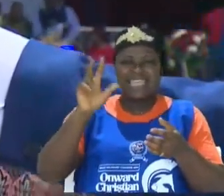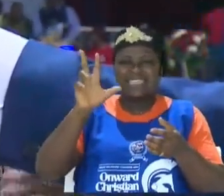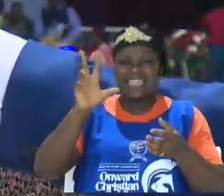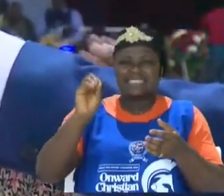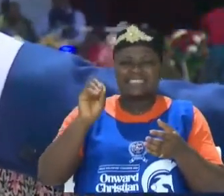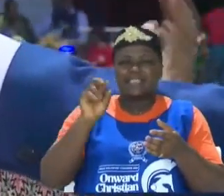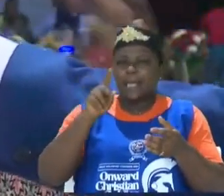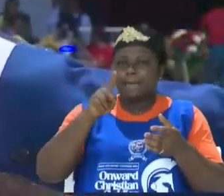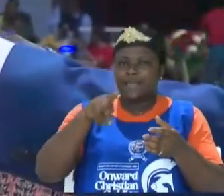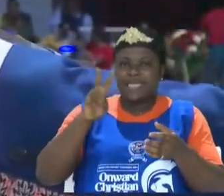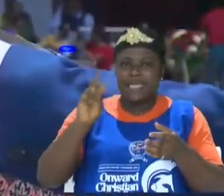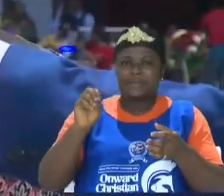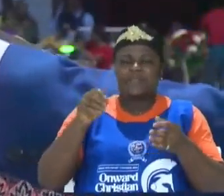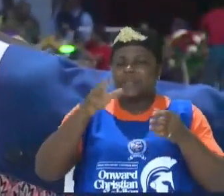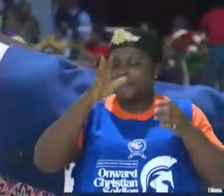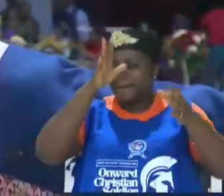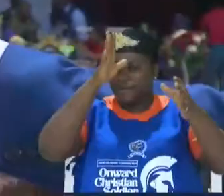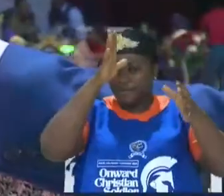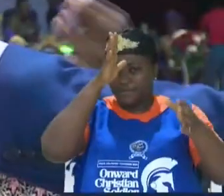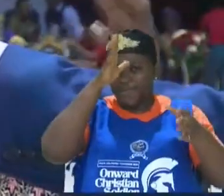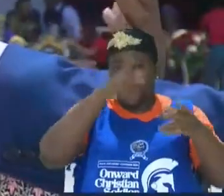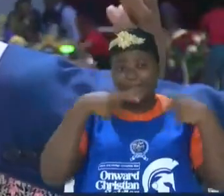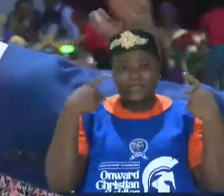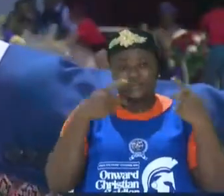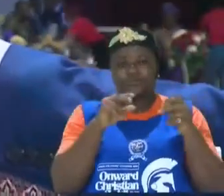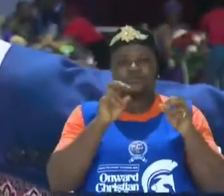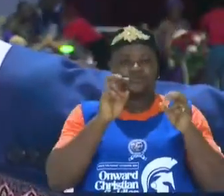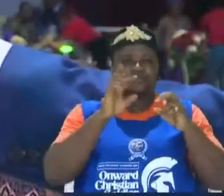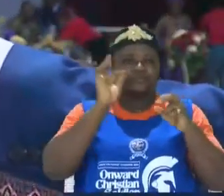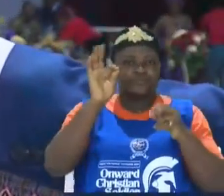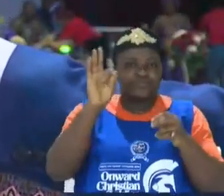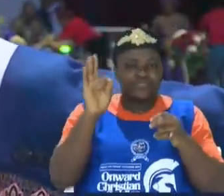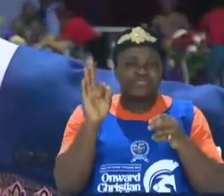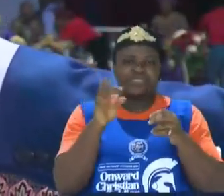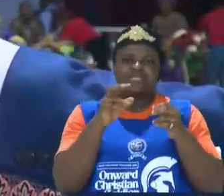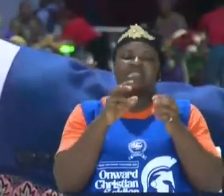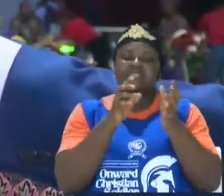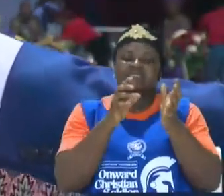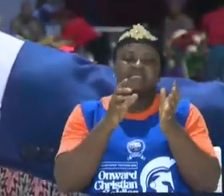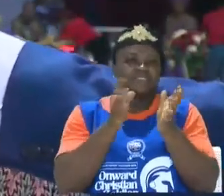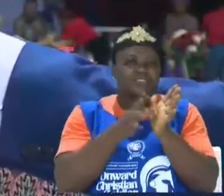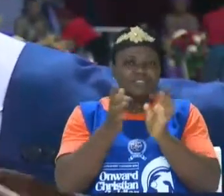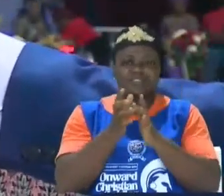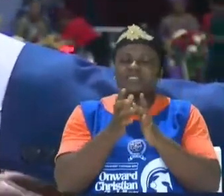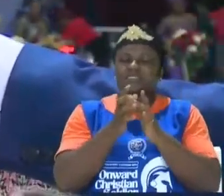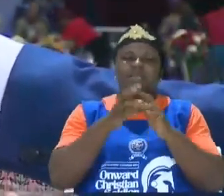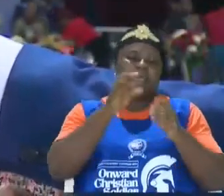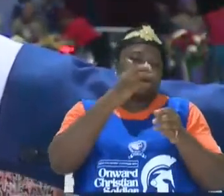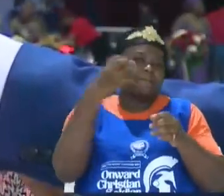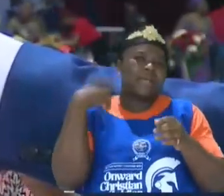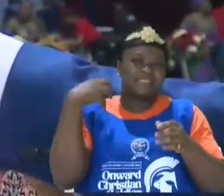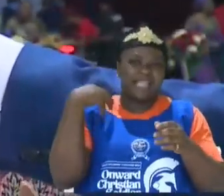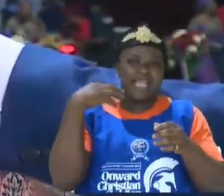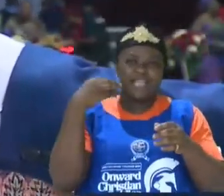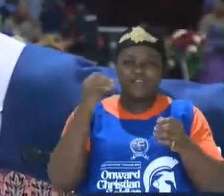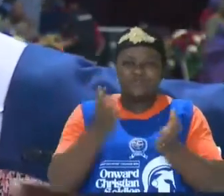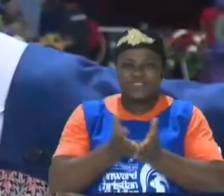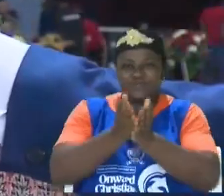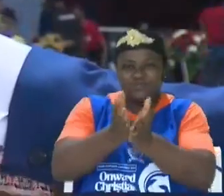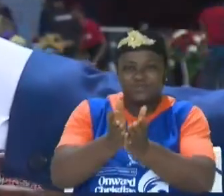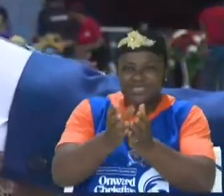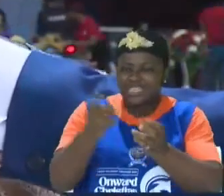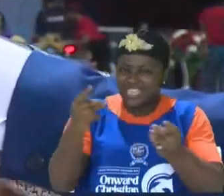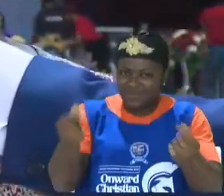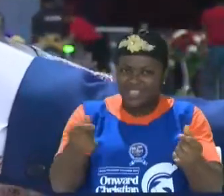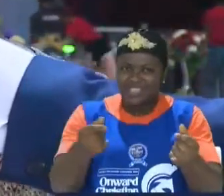9:30 p.m., the pastor preached a message titled, Jesus, the Master of Your Boat. And indeed, I knew that Jesus needed to be the